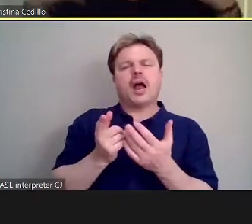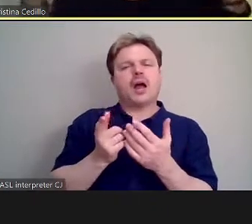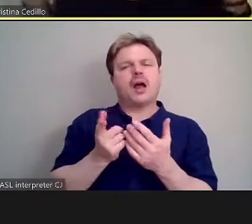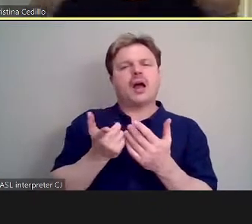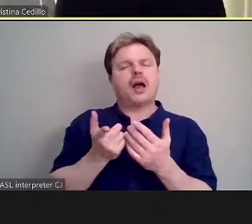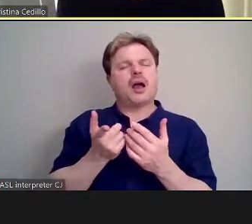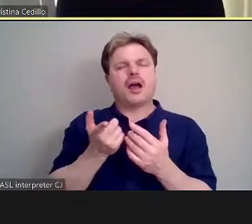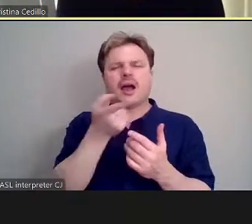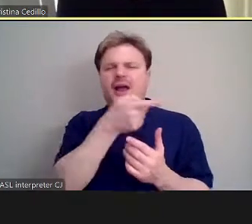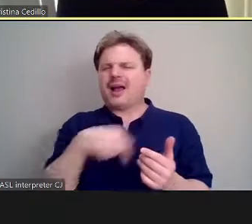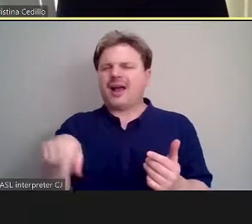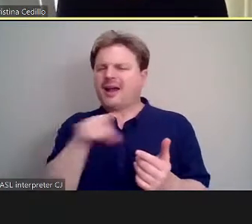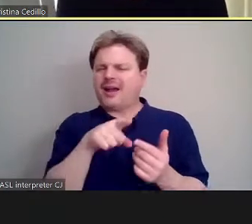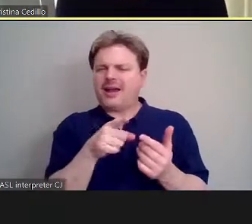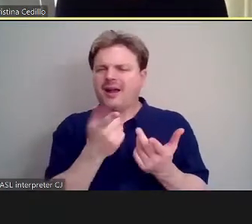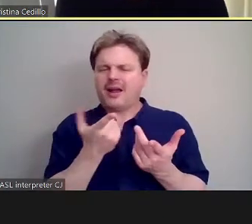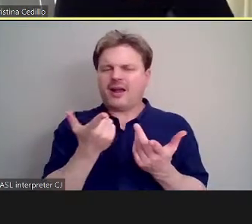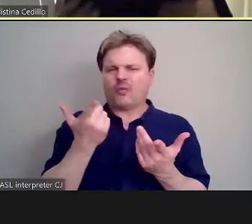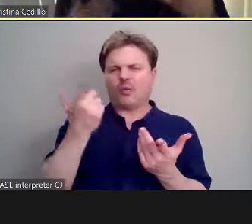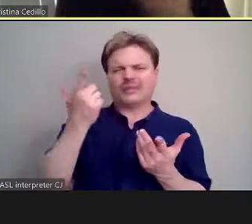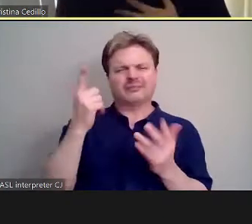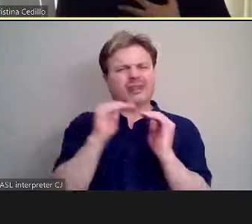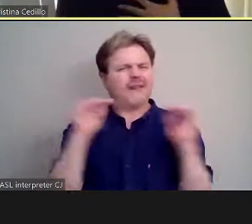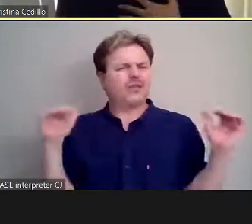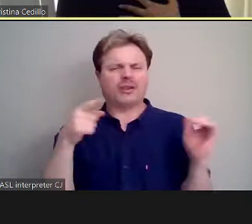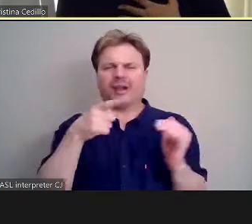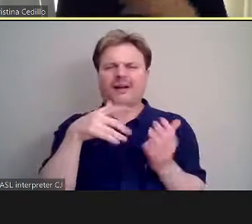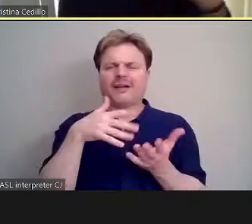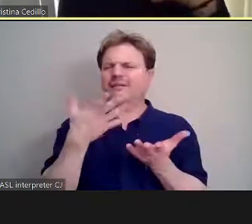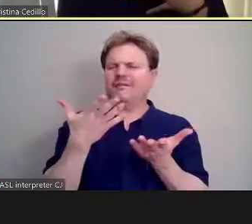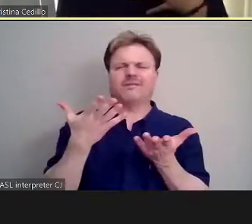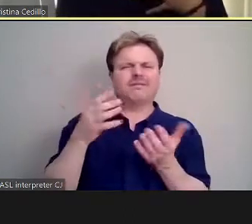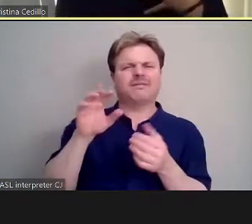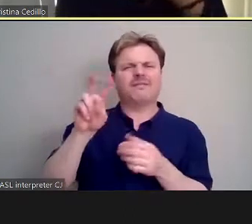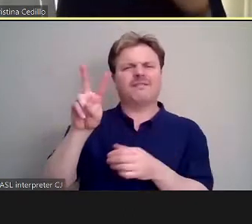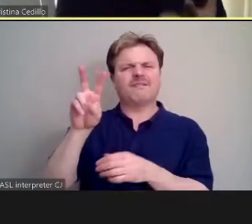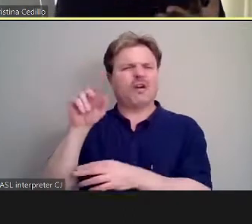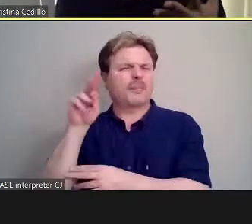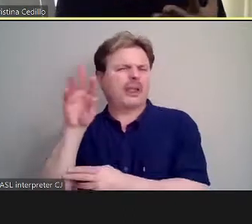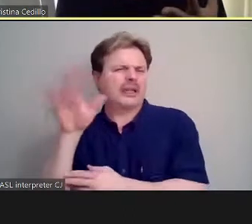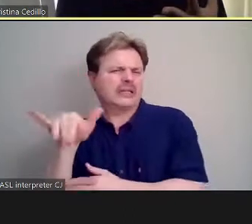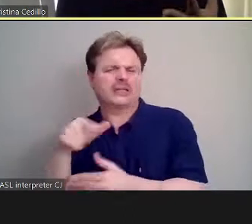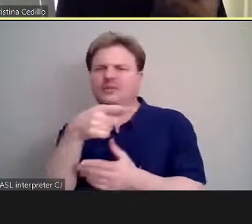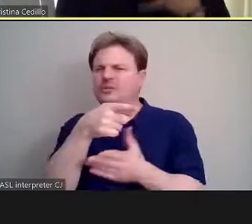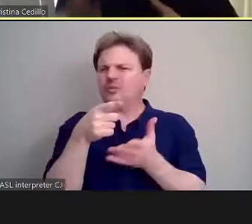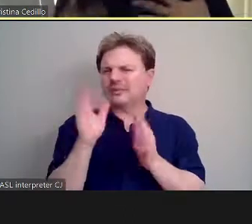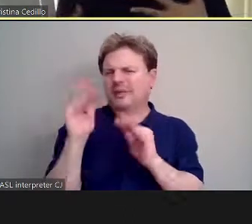expecting people to be, and how vulnerable you are